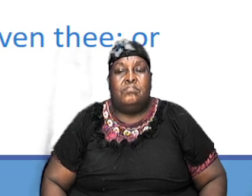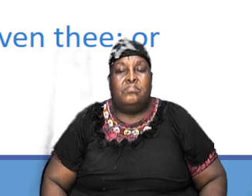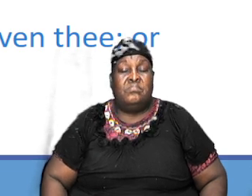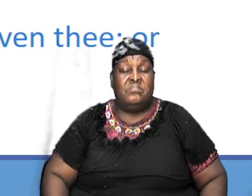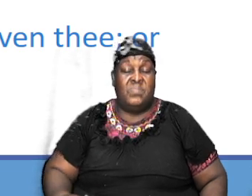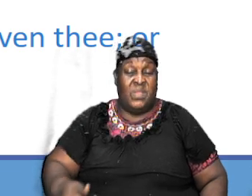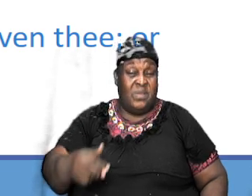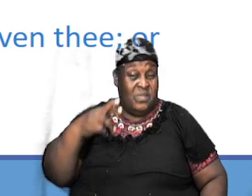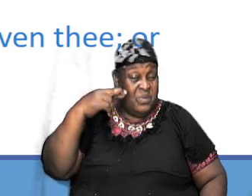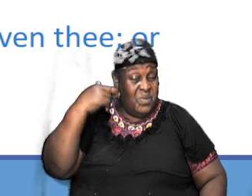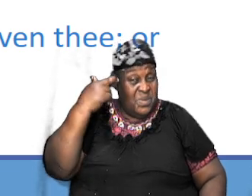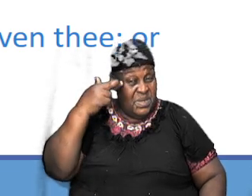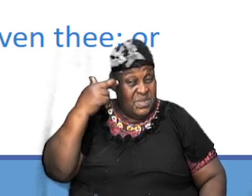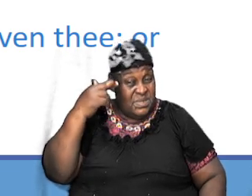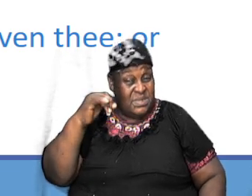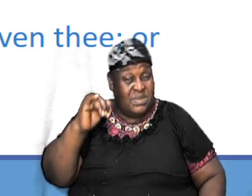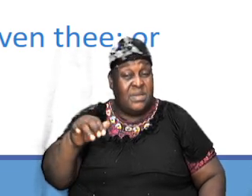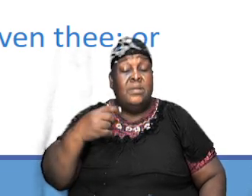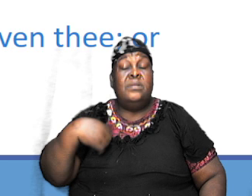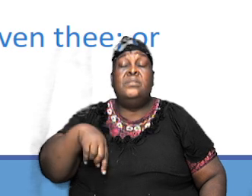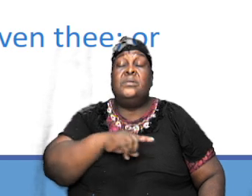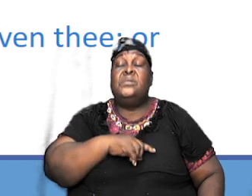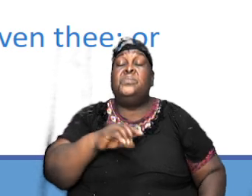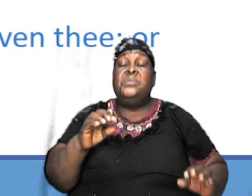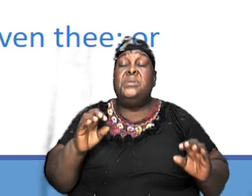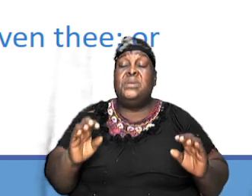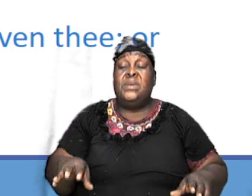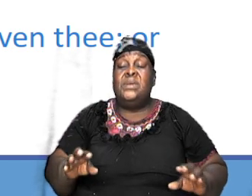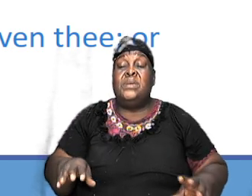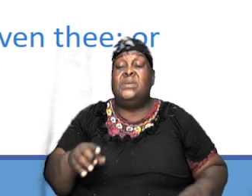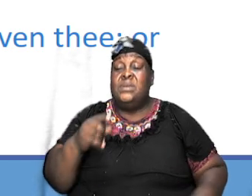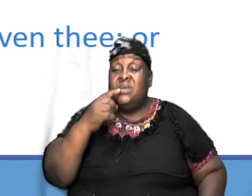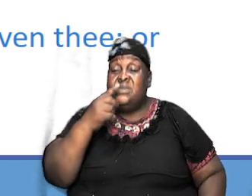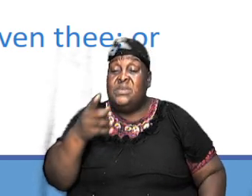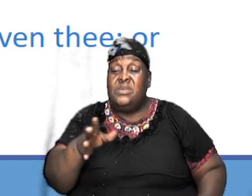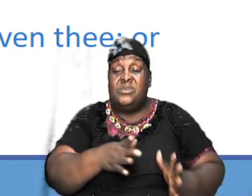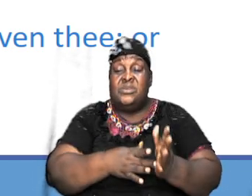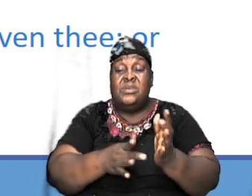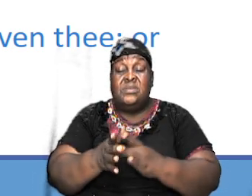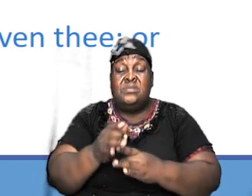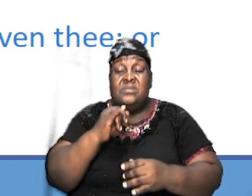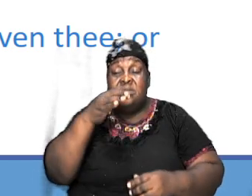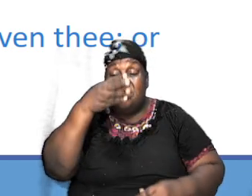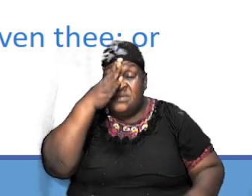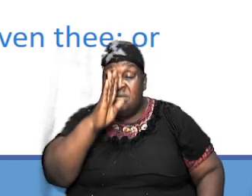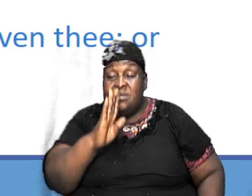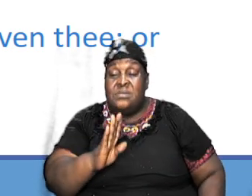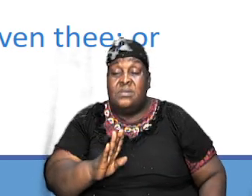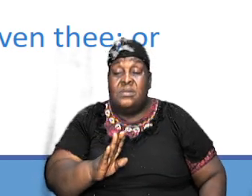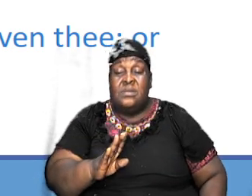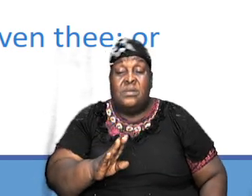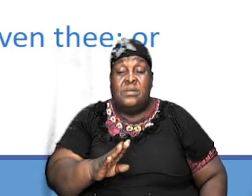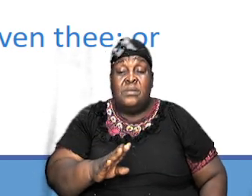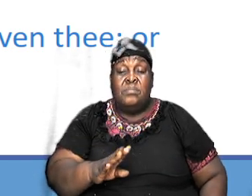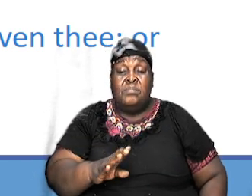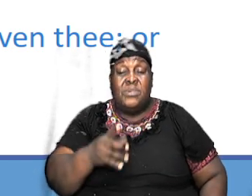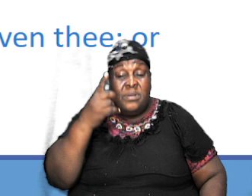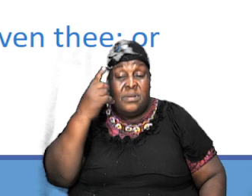reason that we can say that Jesus is God is because